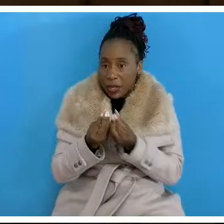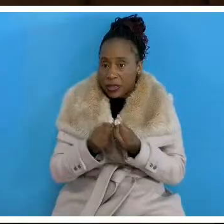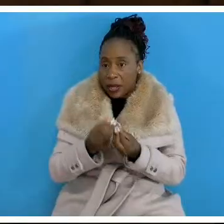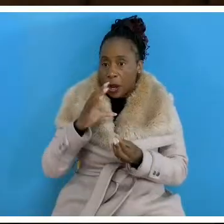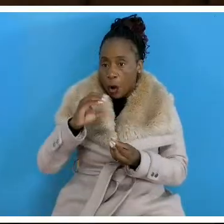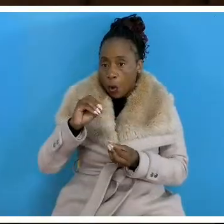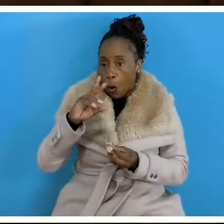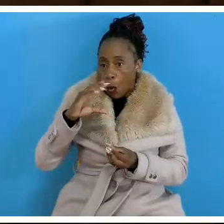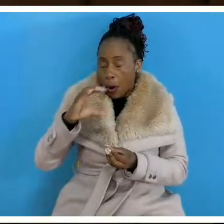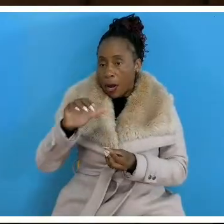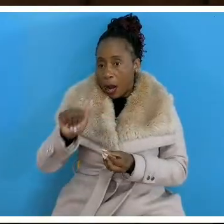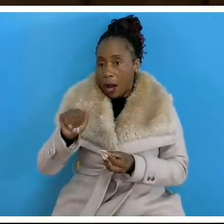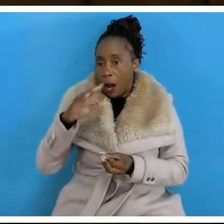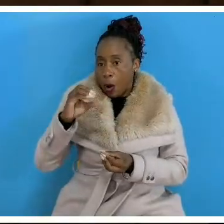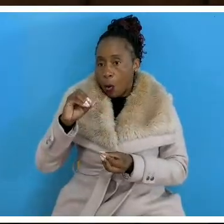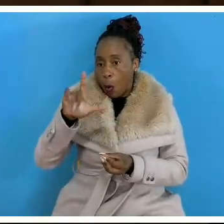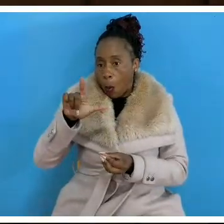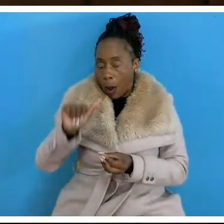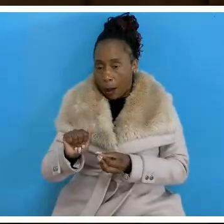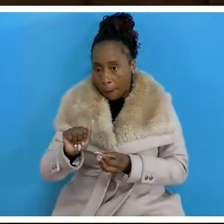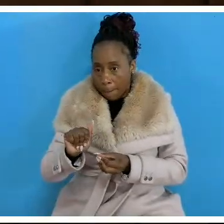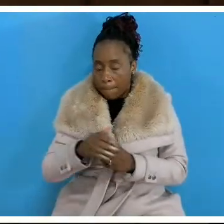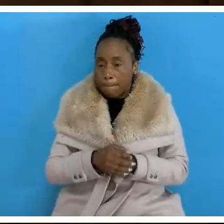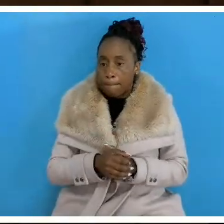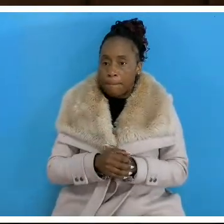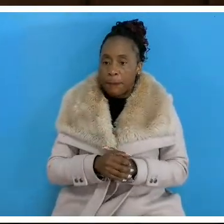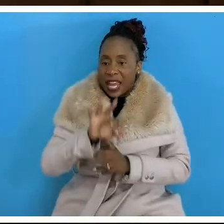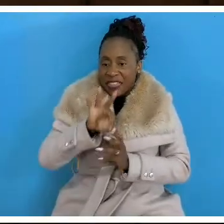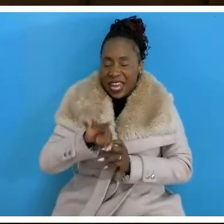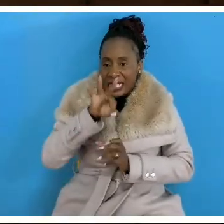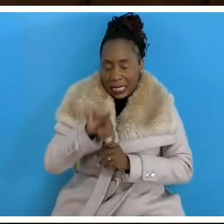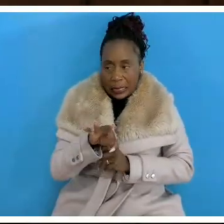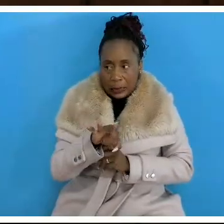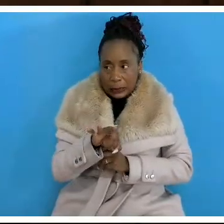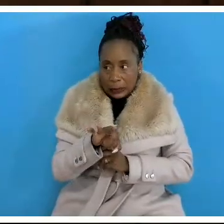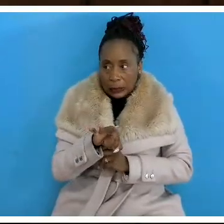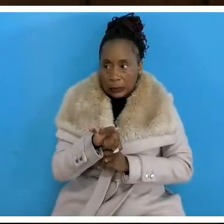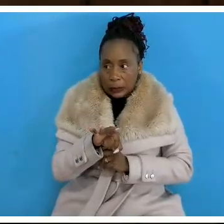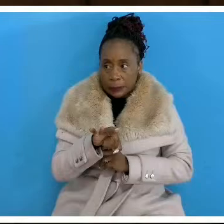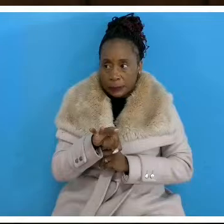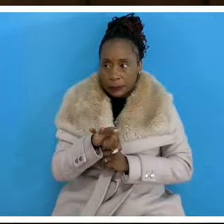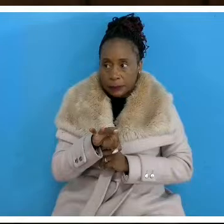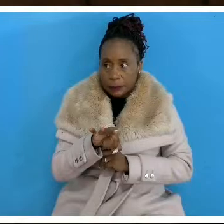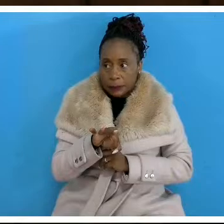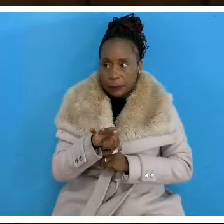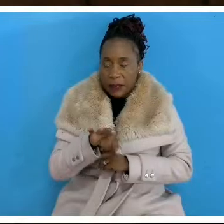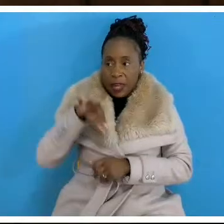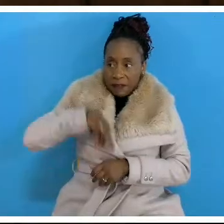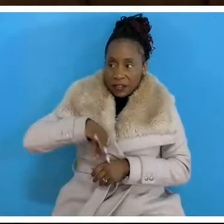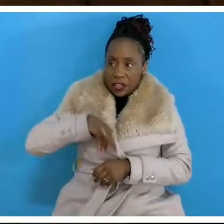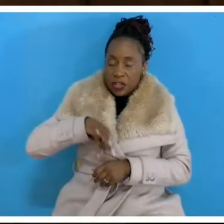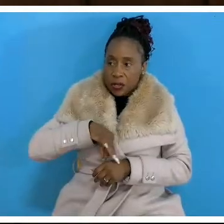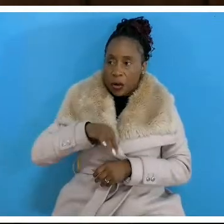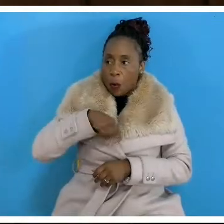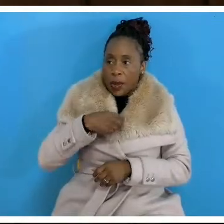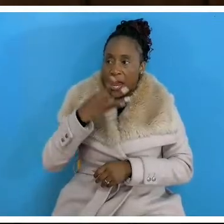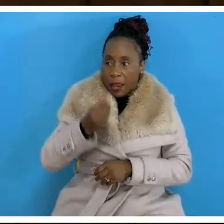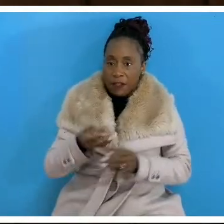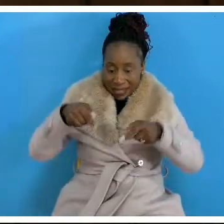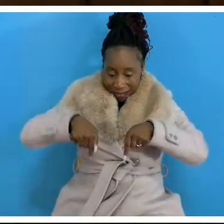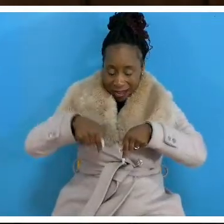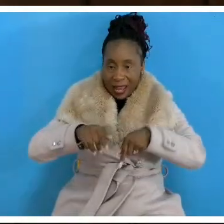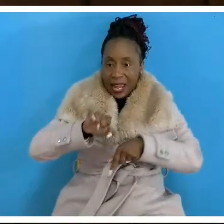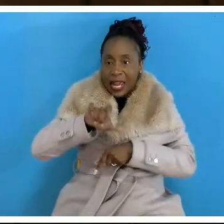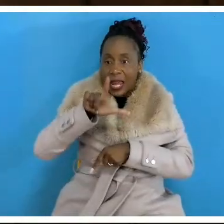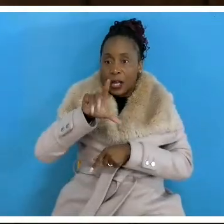Coca-Cola called Business in the Box. There's 13 beneficiaries that we have in the Eldorado